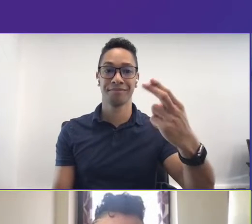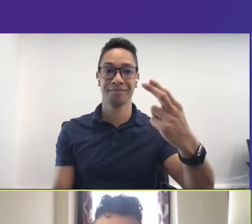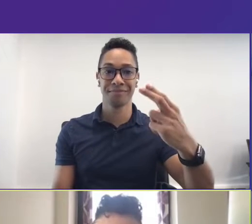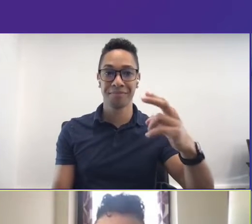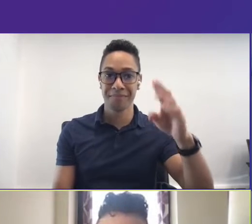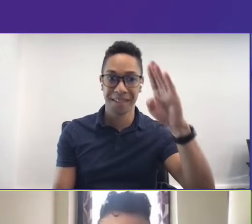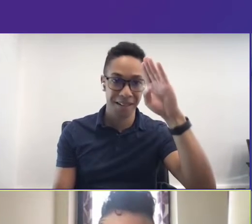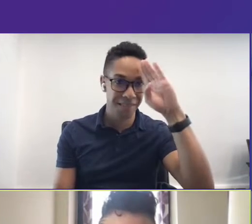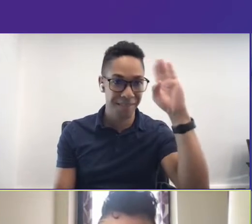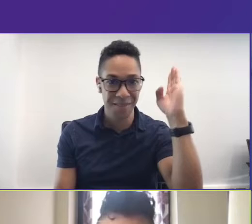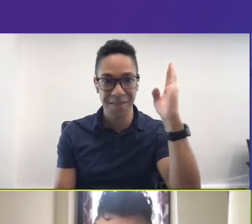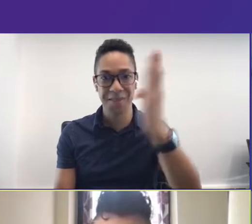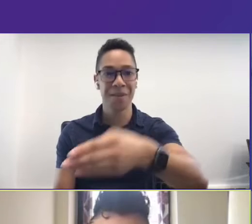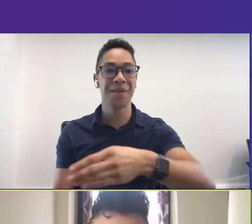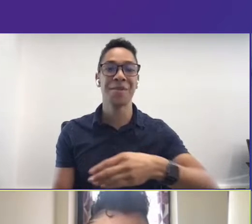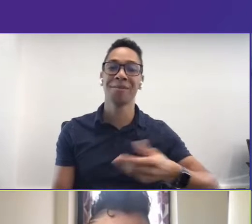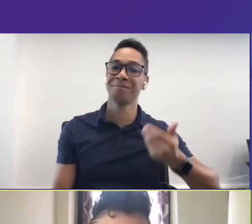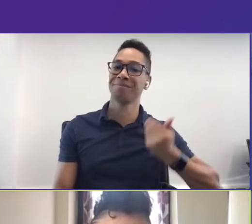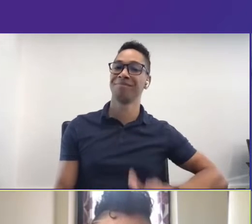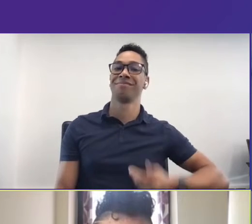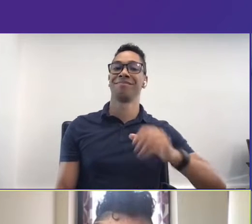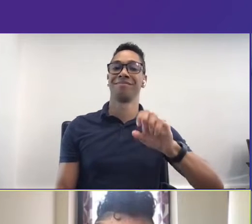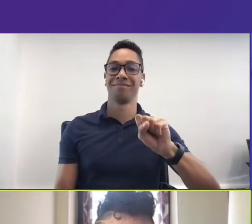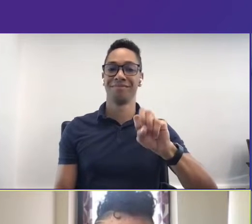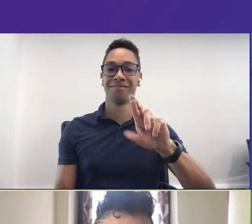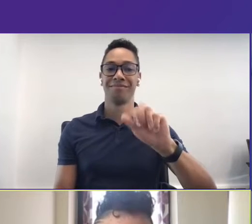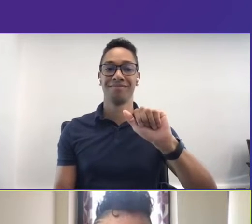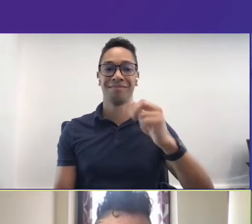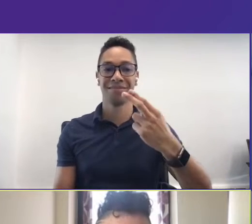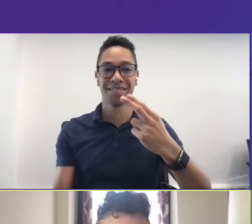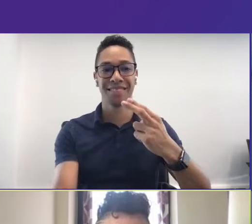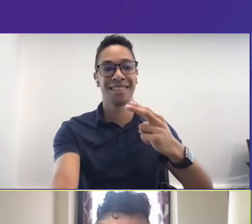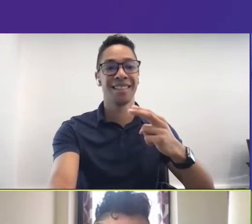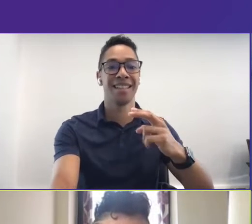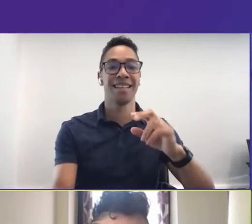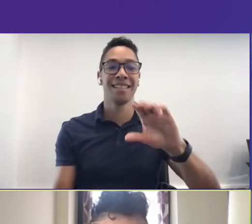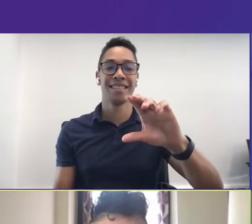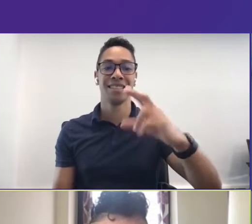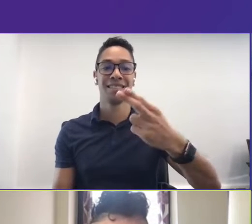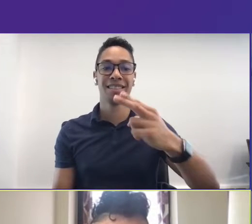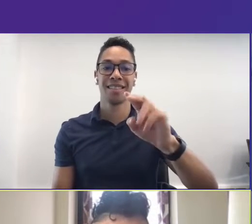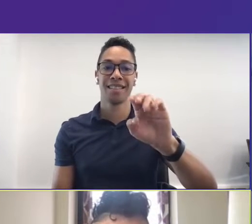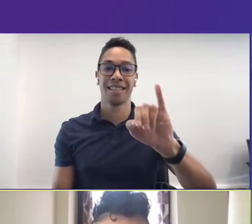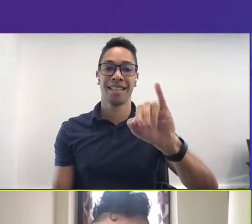Hello, everybody. I'm Sarah Chen. I am,